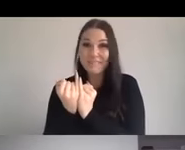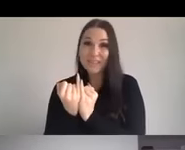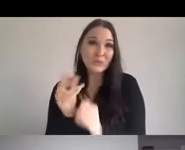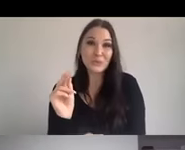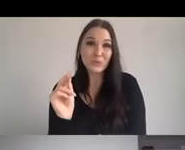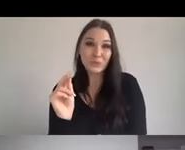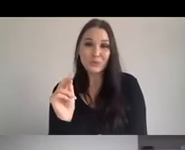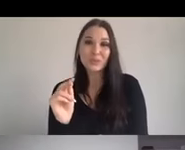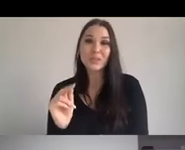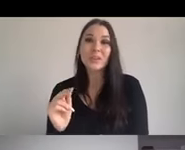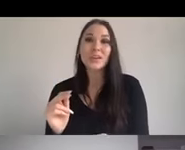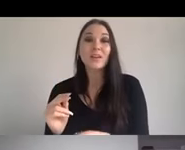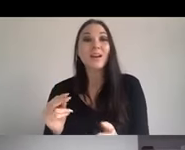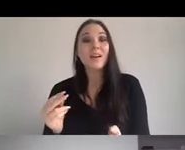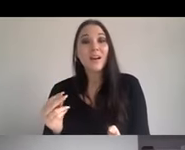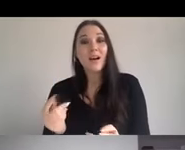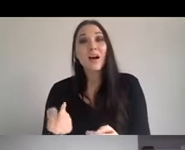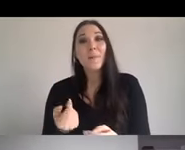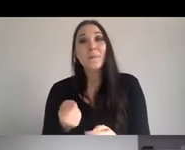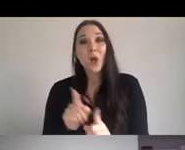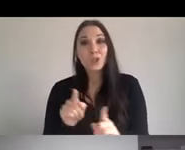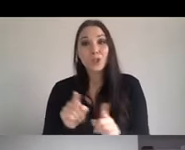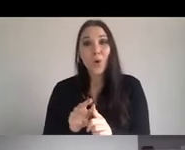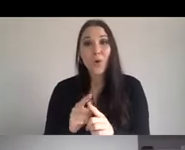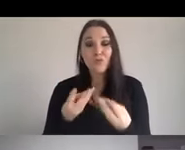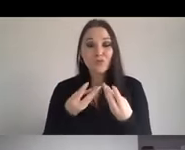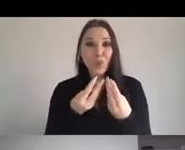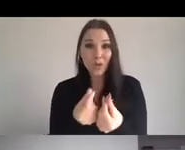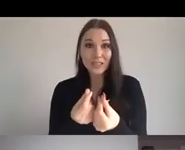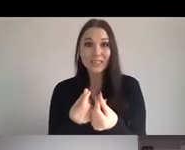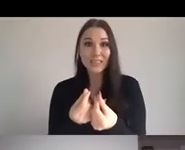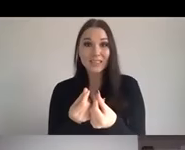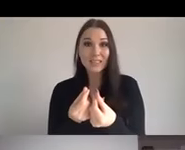obviously. And on the other hand, we don't have the resources to